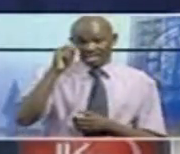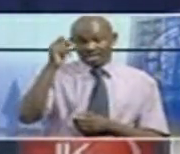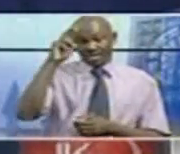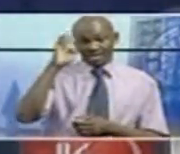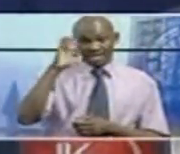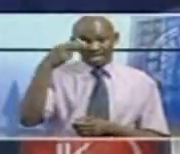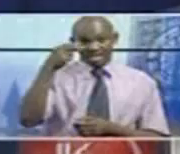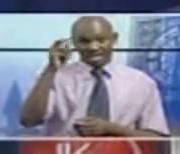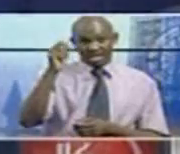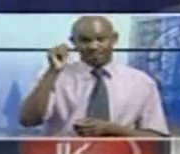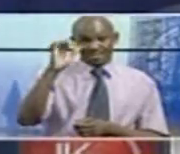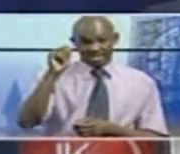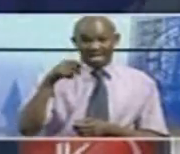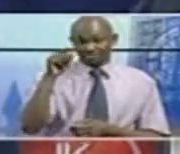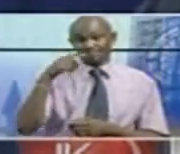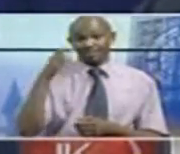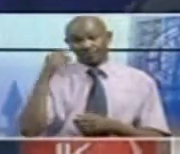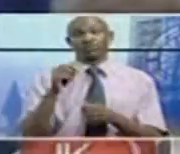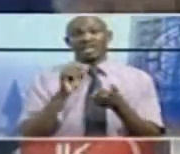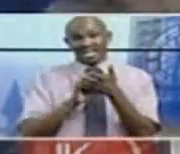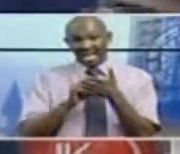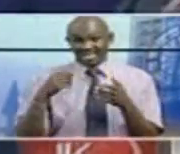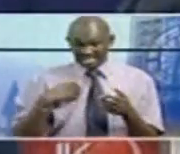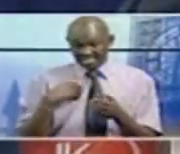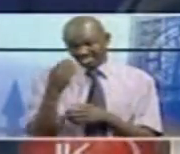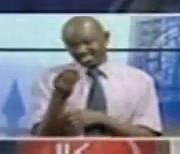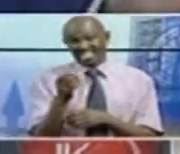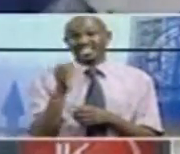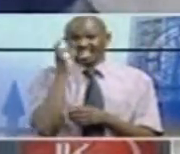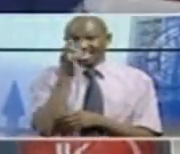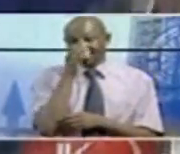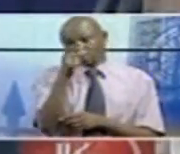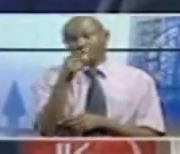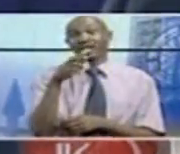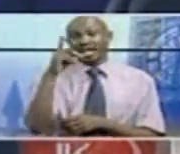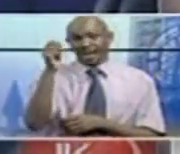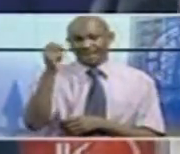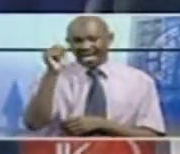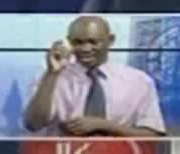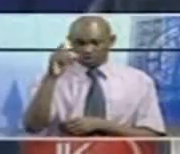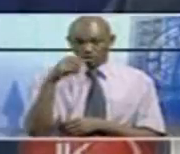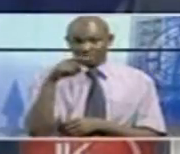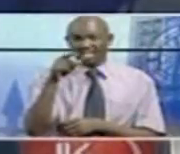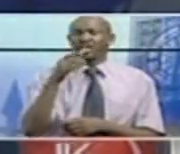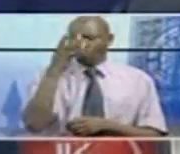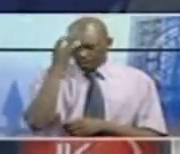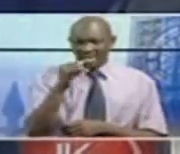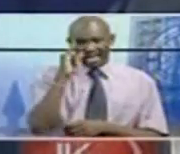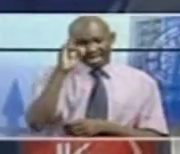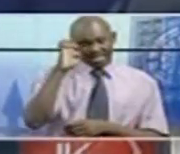who was a clerk in Nyeri, has told Kabando the real reason why IEBC must